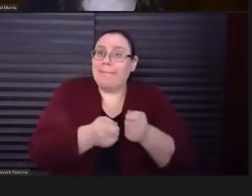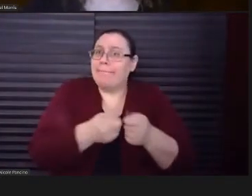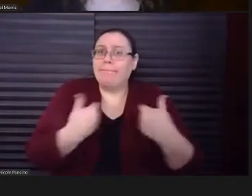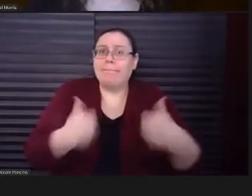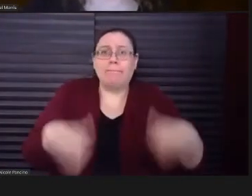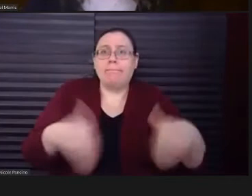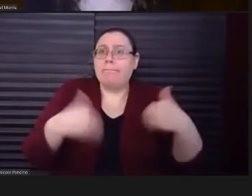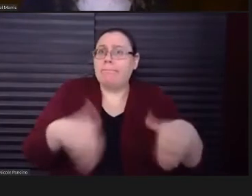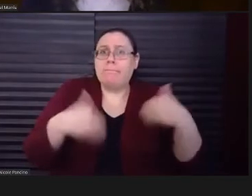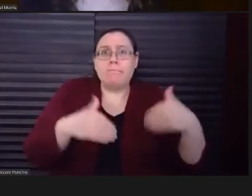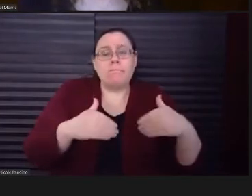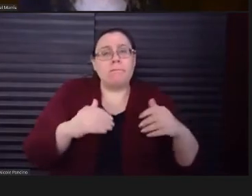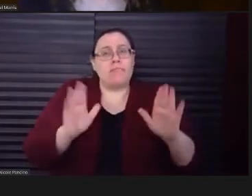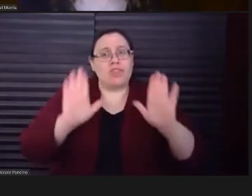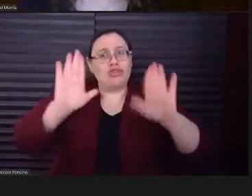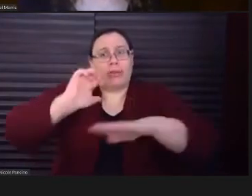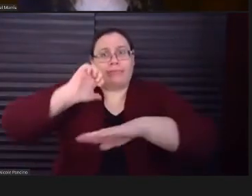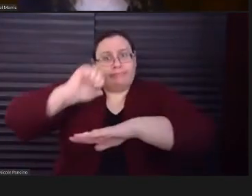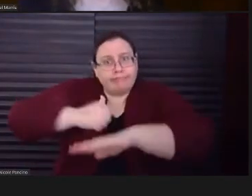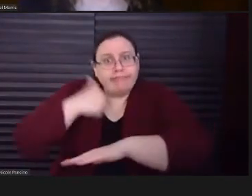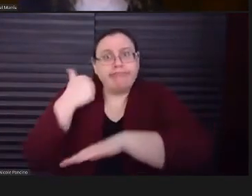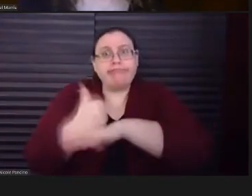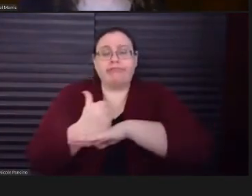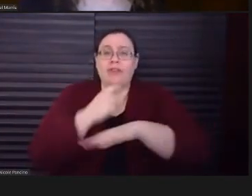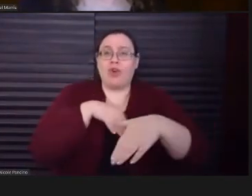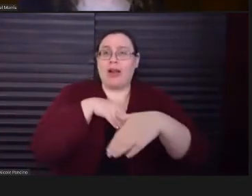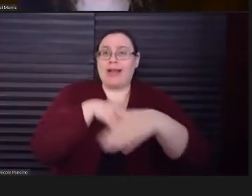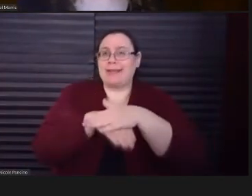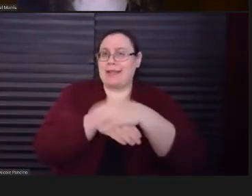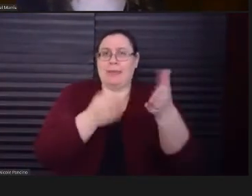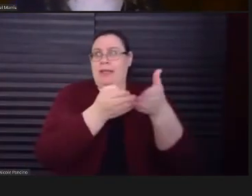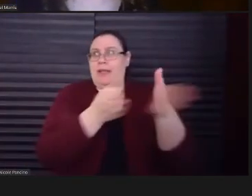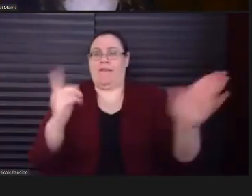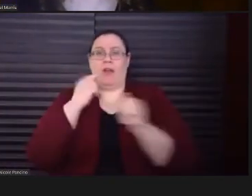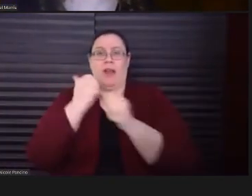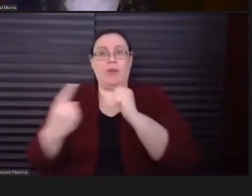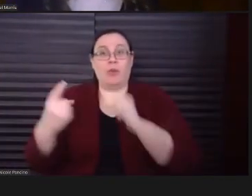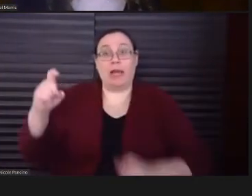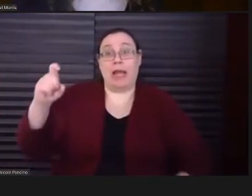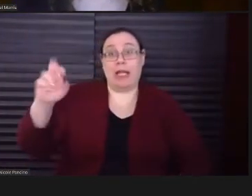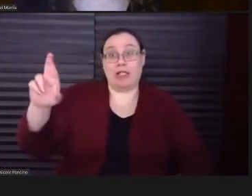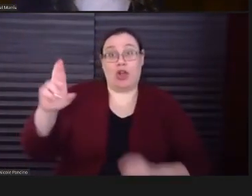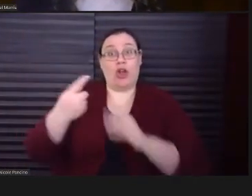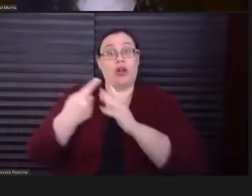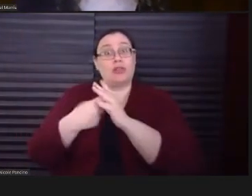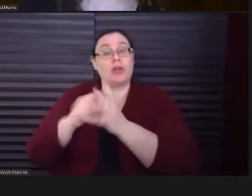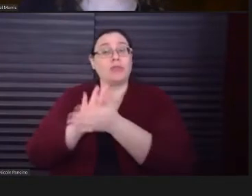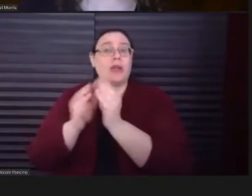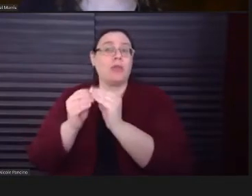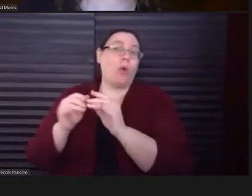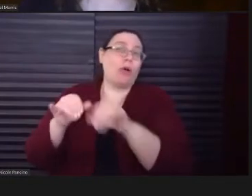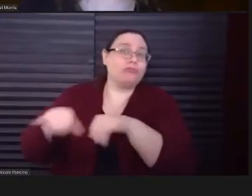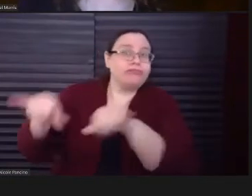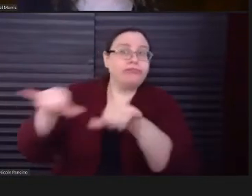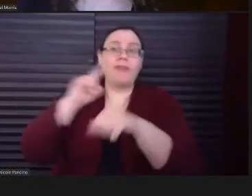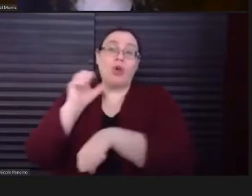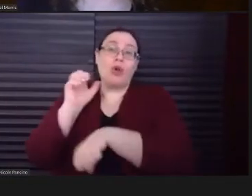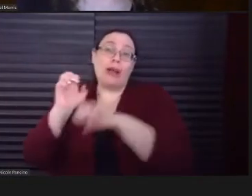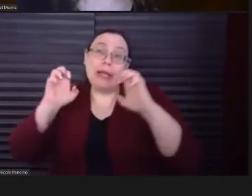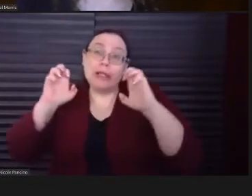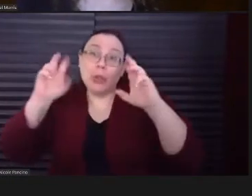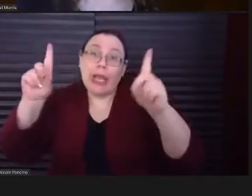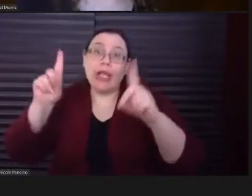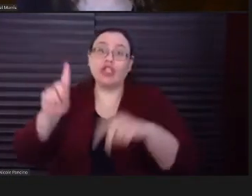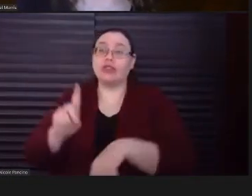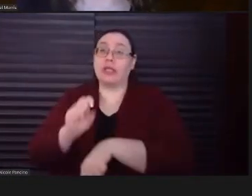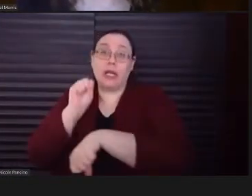great groundwork for us on accessibility across the board. And as XR enters the mainstream in education and employment,